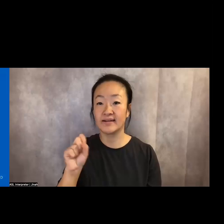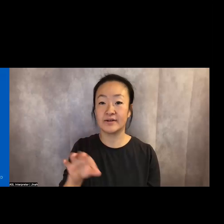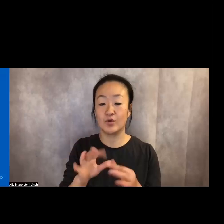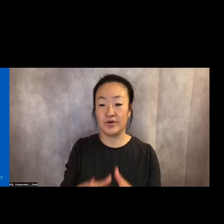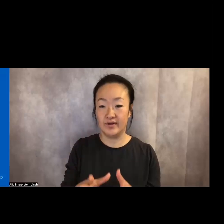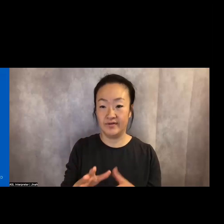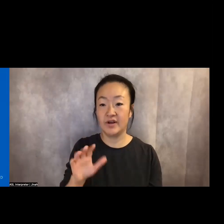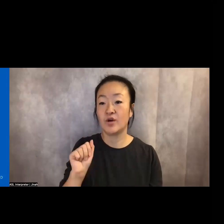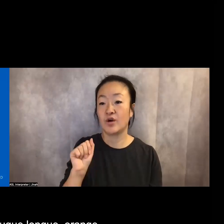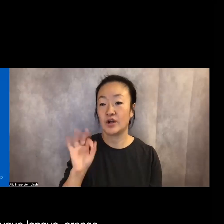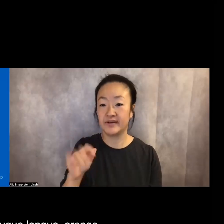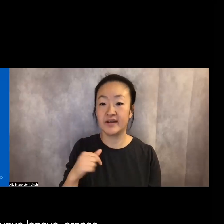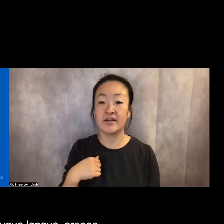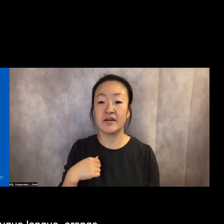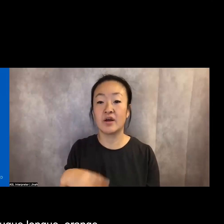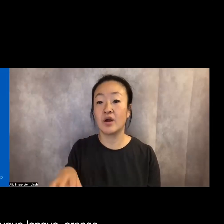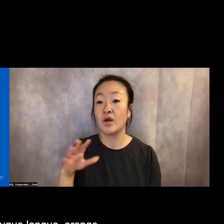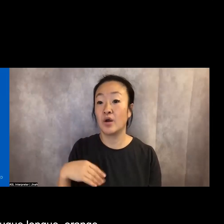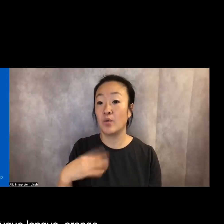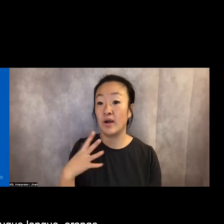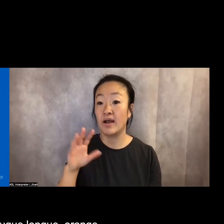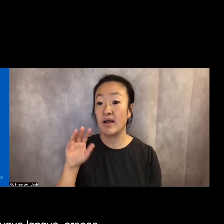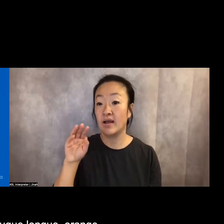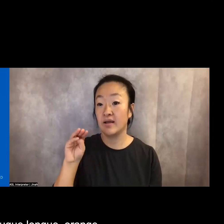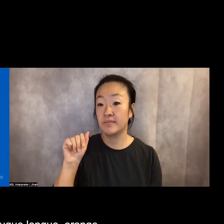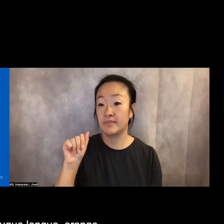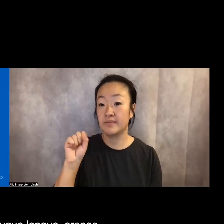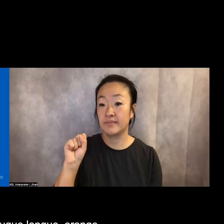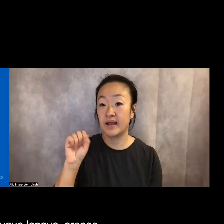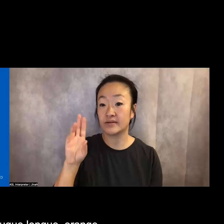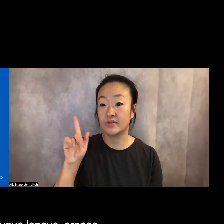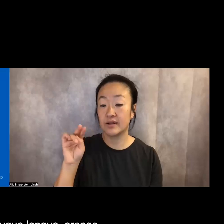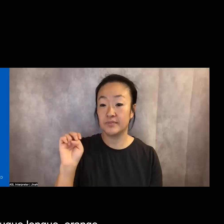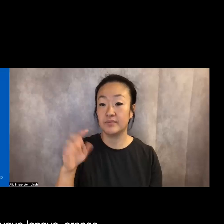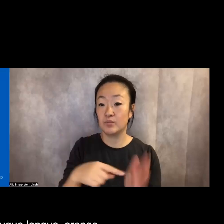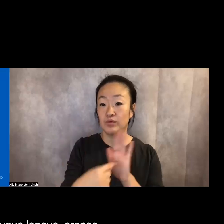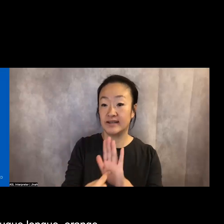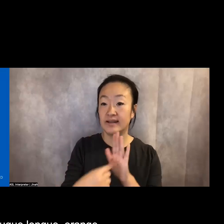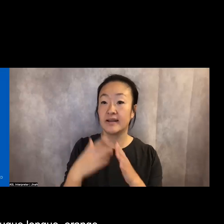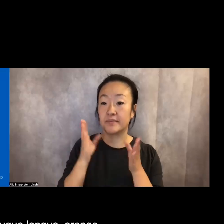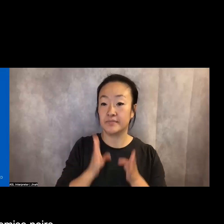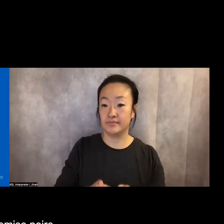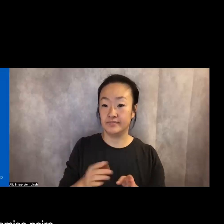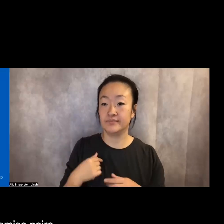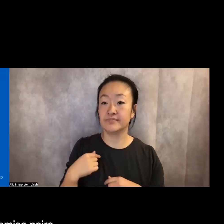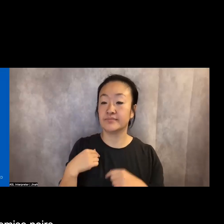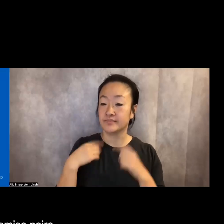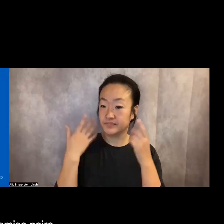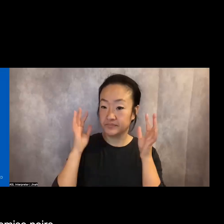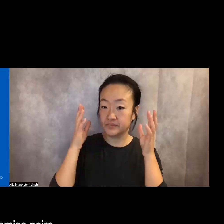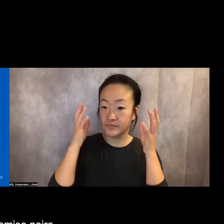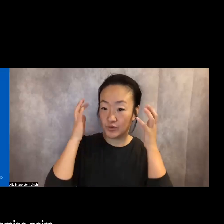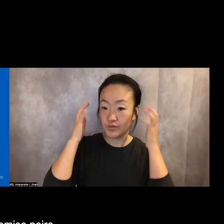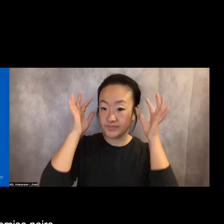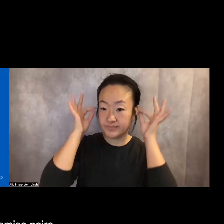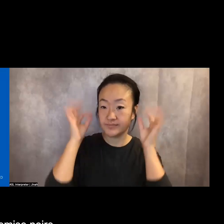white mask presenting person. I have an orange and brown mullet, and I'm wearing brown and silver glasses, as well as a